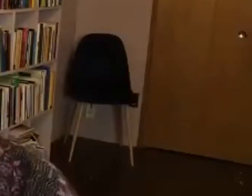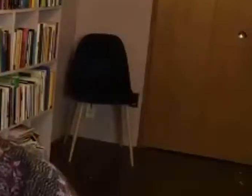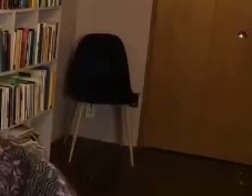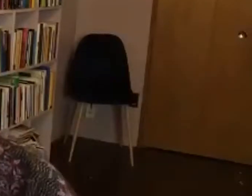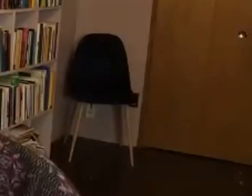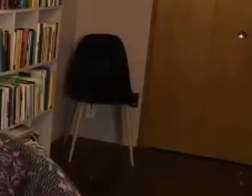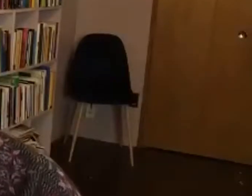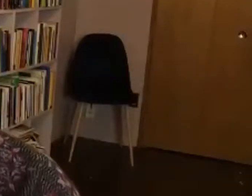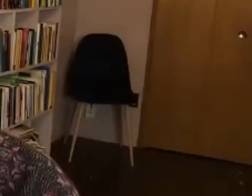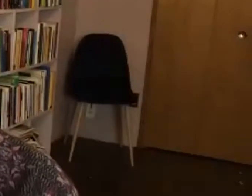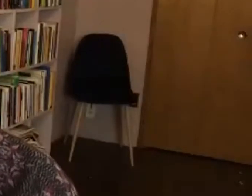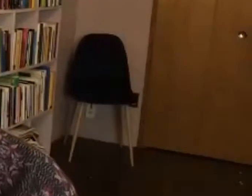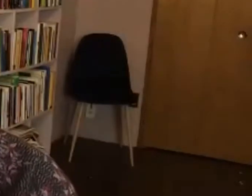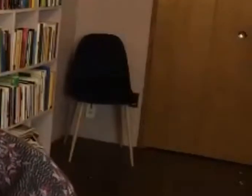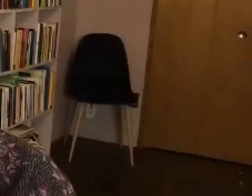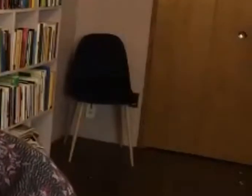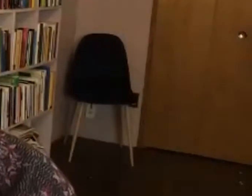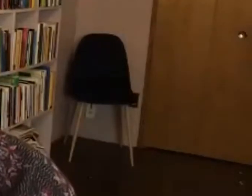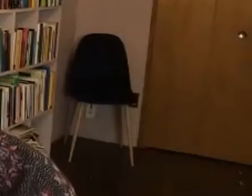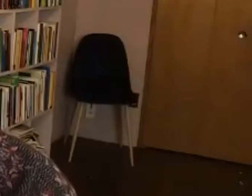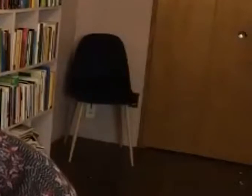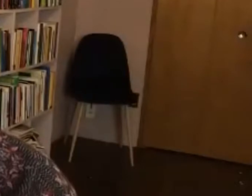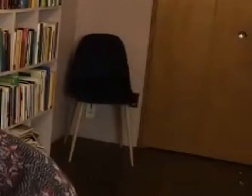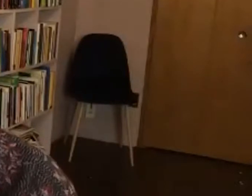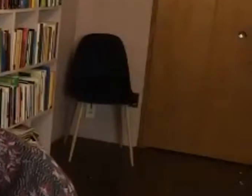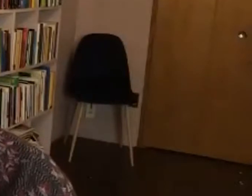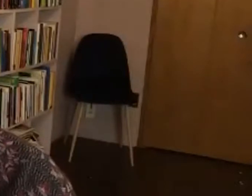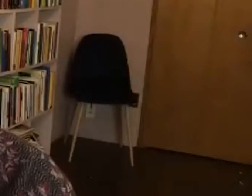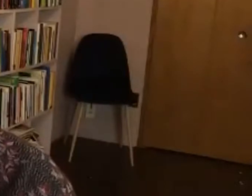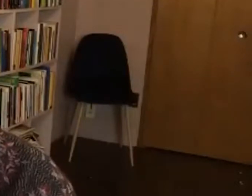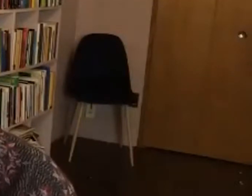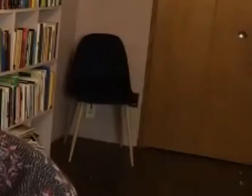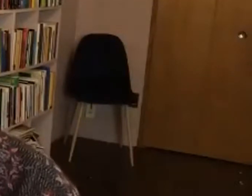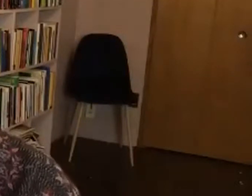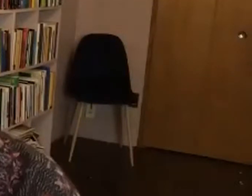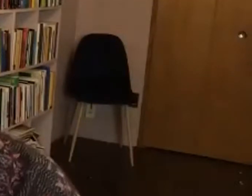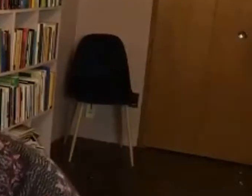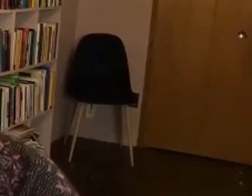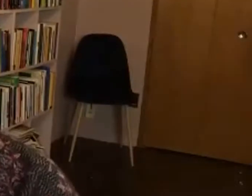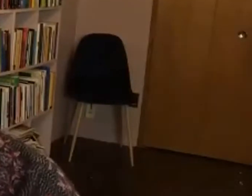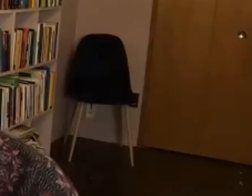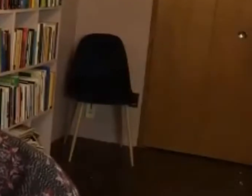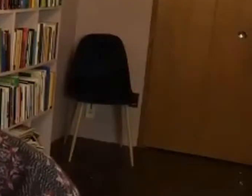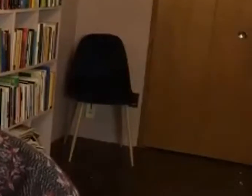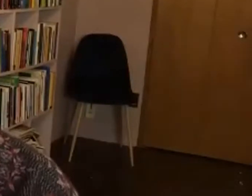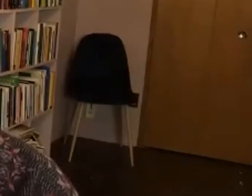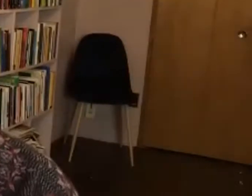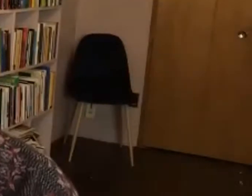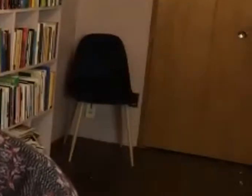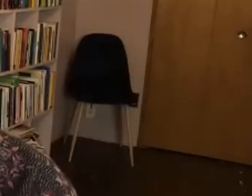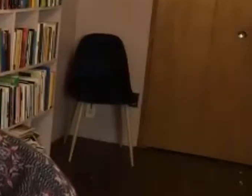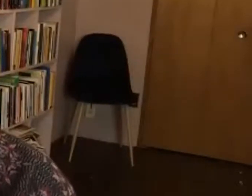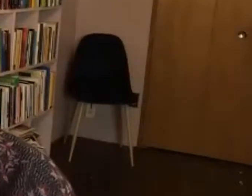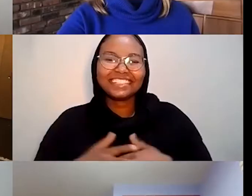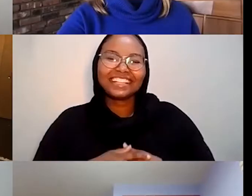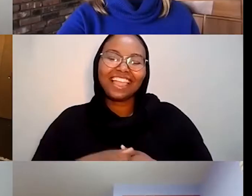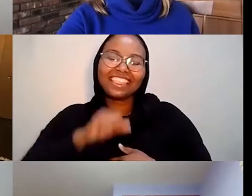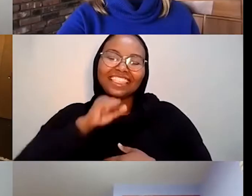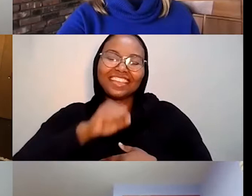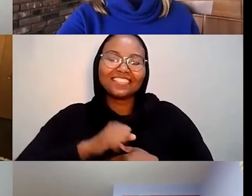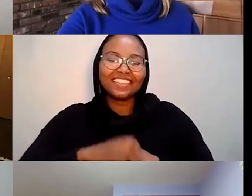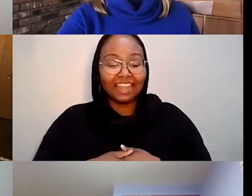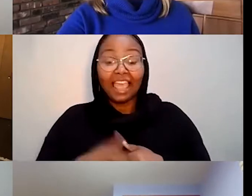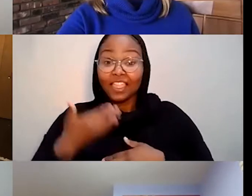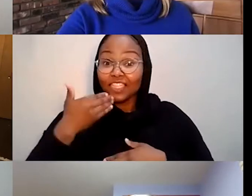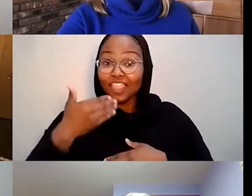to say thank you to the Sisterhood and to Odyssey for inviting me to be here with you all. Thank